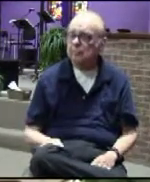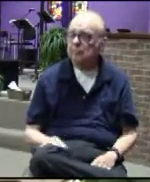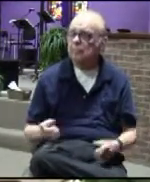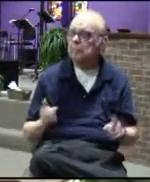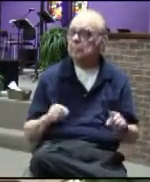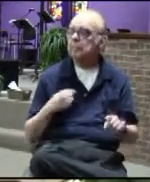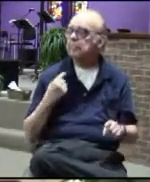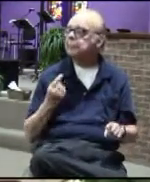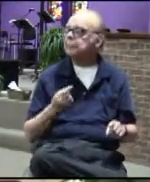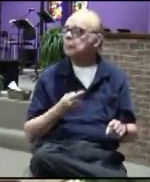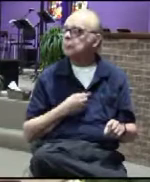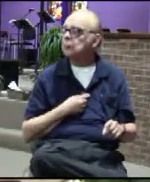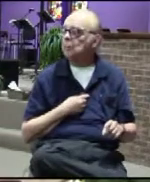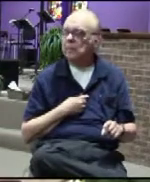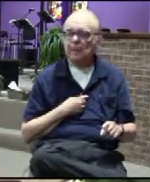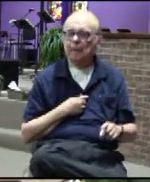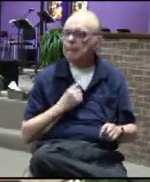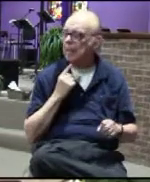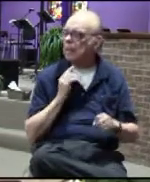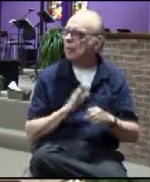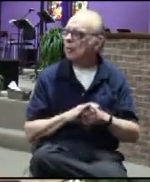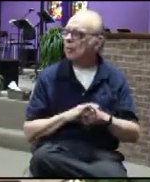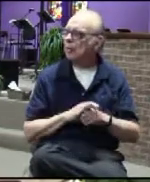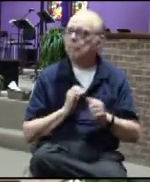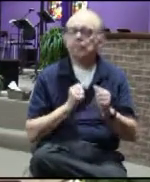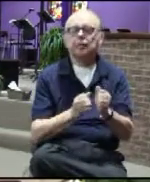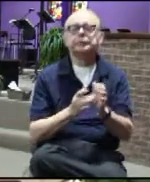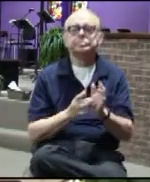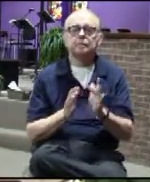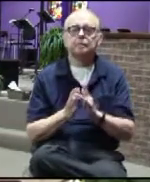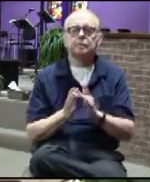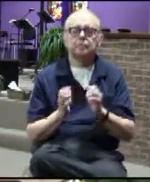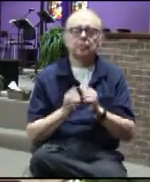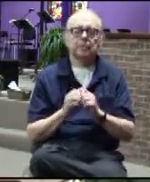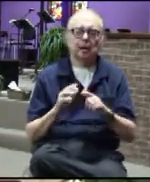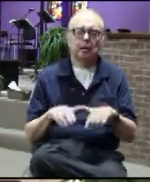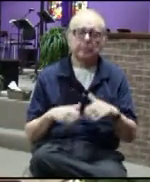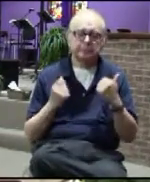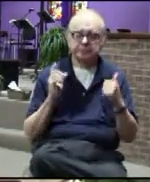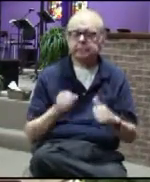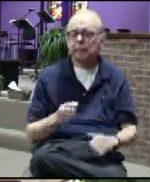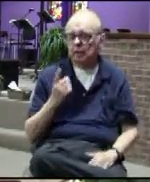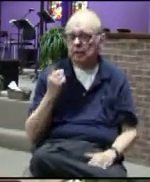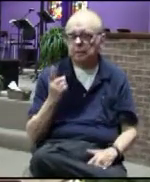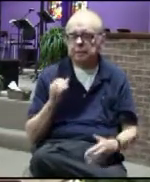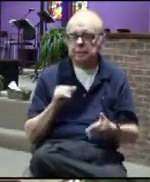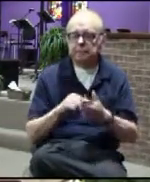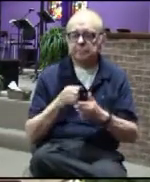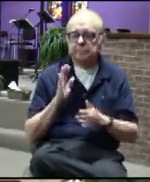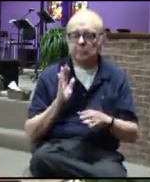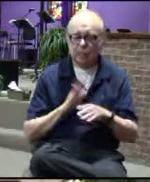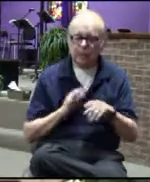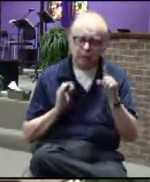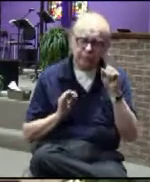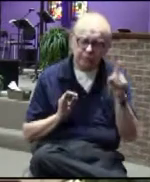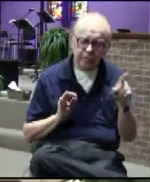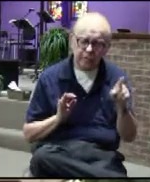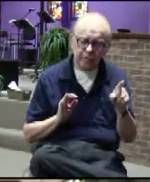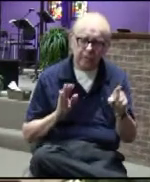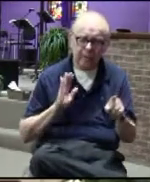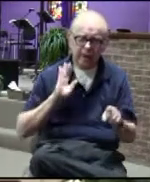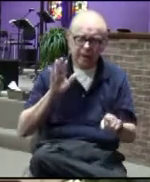when we commit to following Jesus with our life you need to understand that God calls you